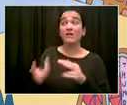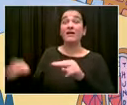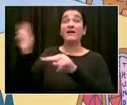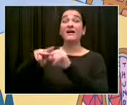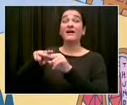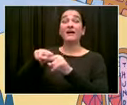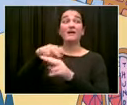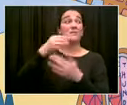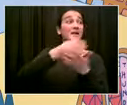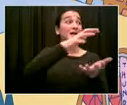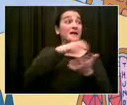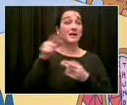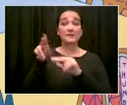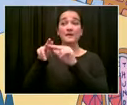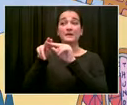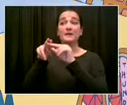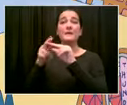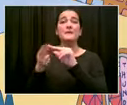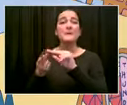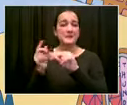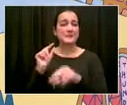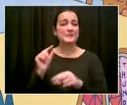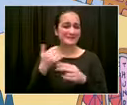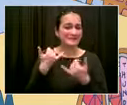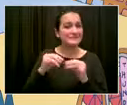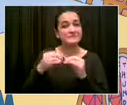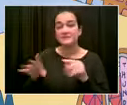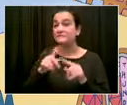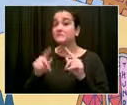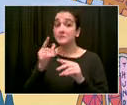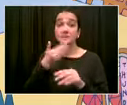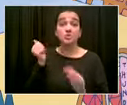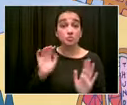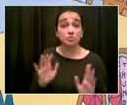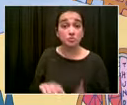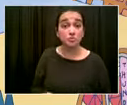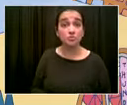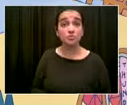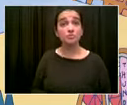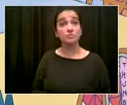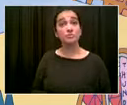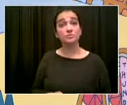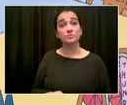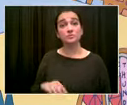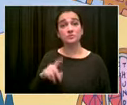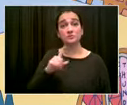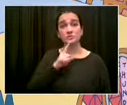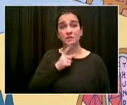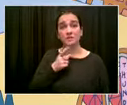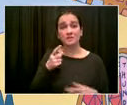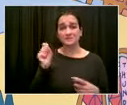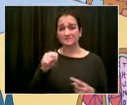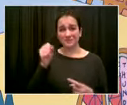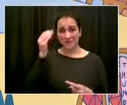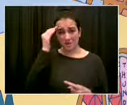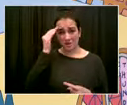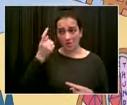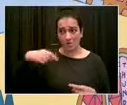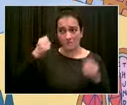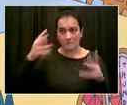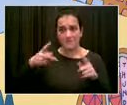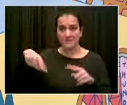through challenges right now. Anytime people's costs go up, it's going to affect every one of us. But the way out of it, I believe, is